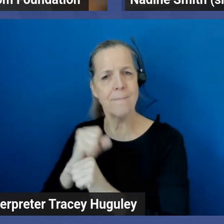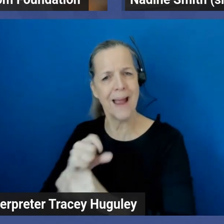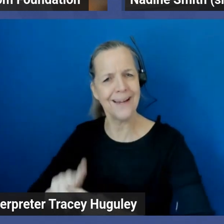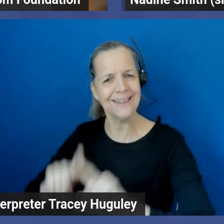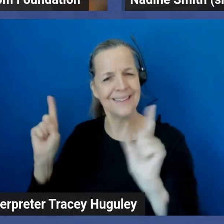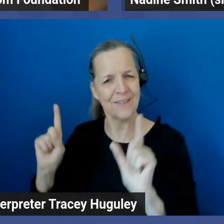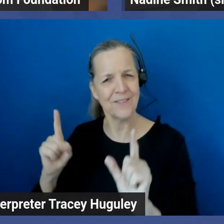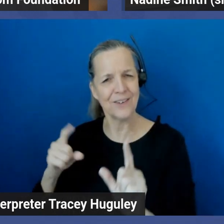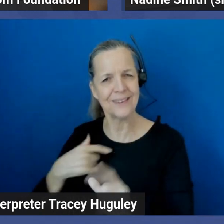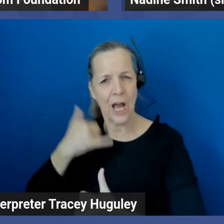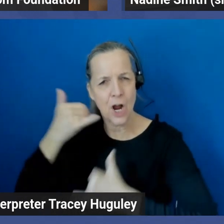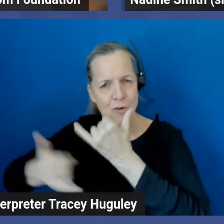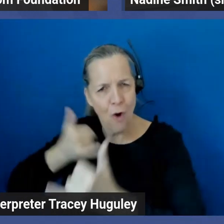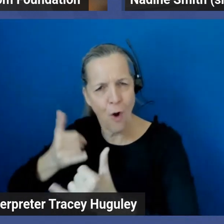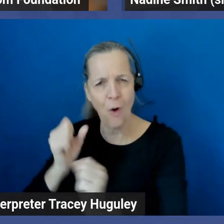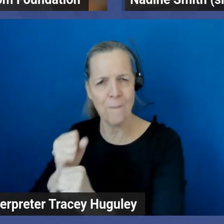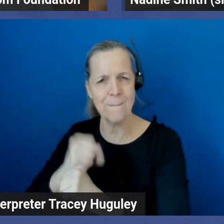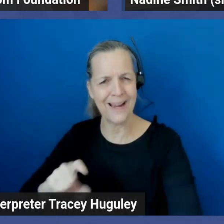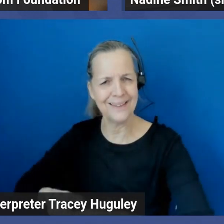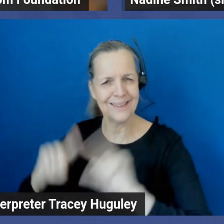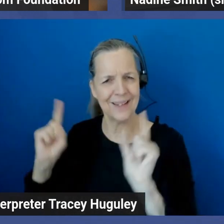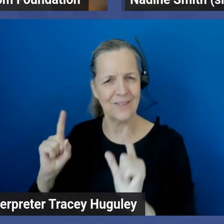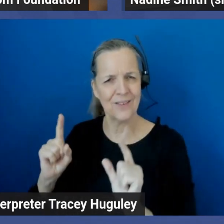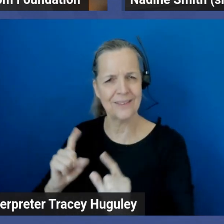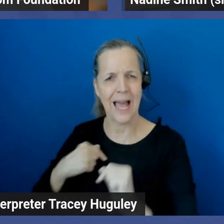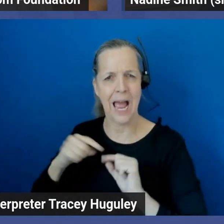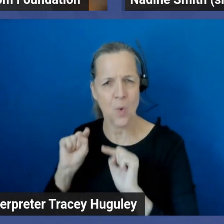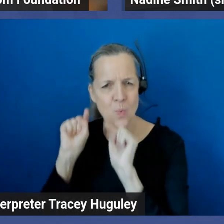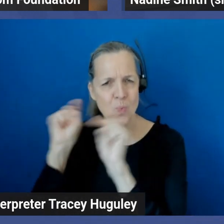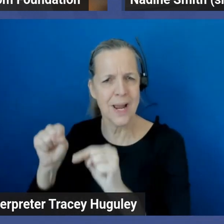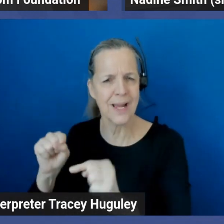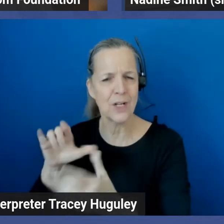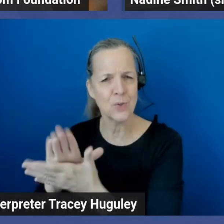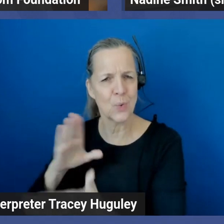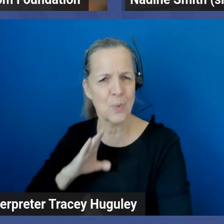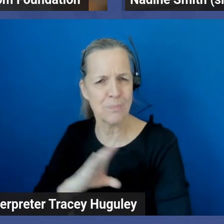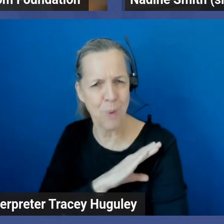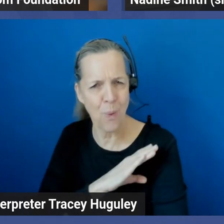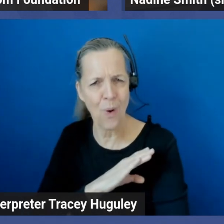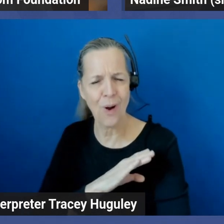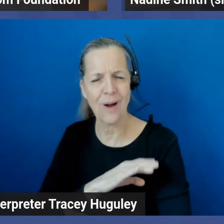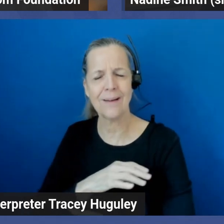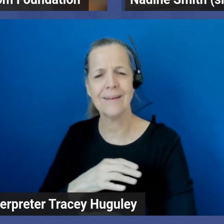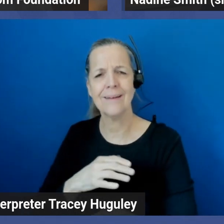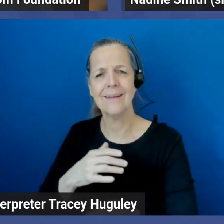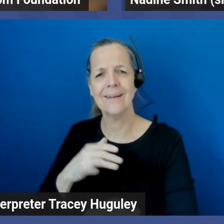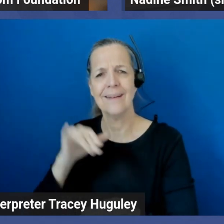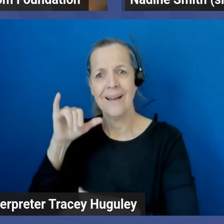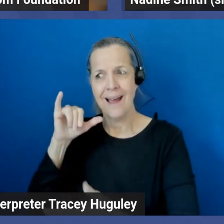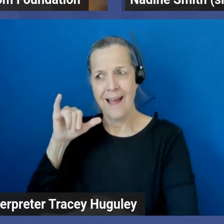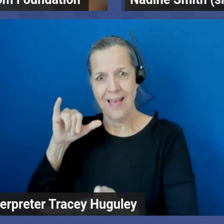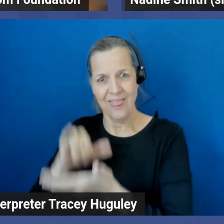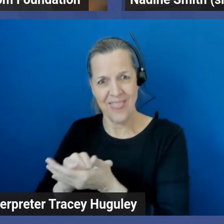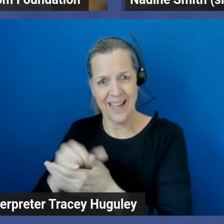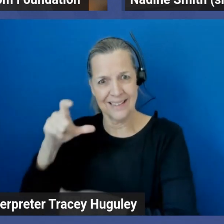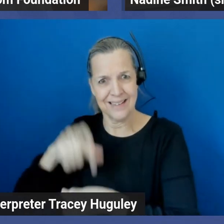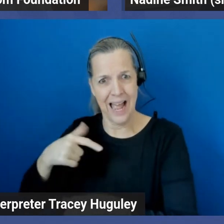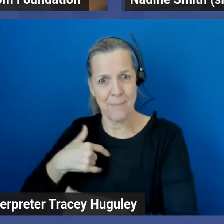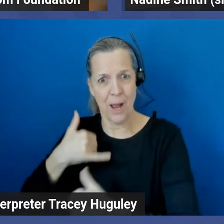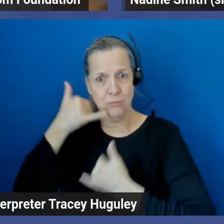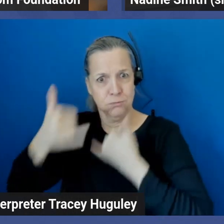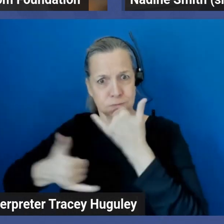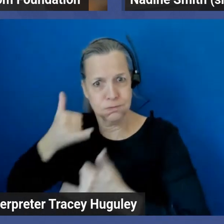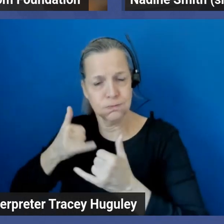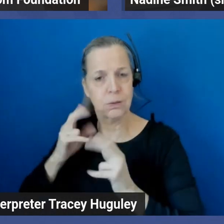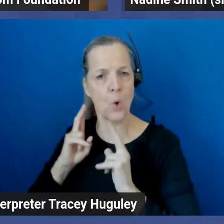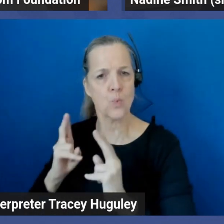meeting, the time I spent online doing rapid response tipped the outcome in this